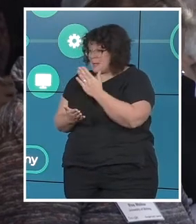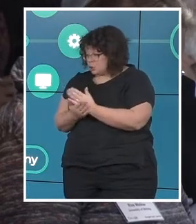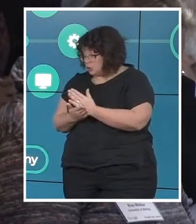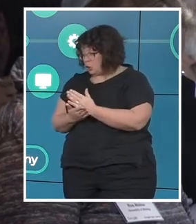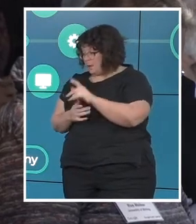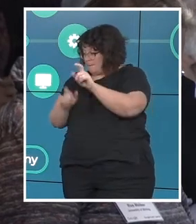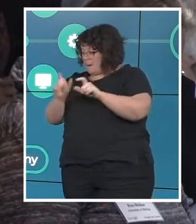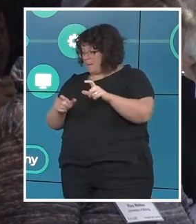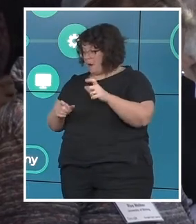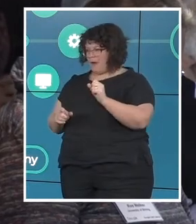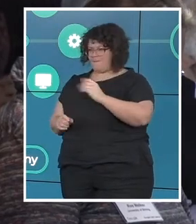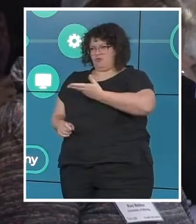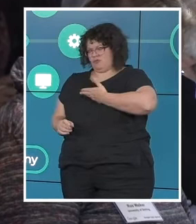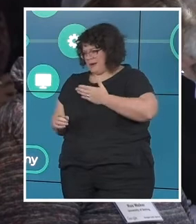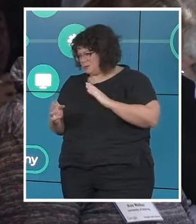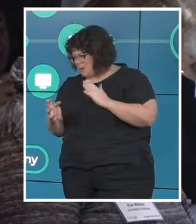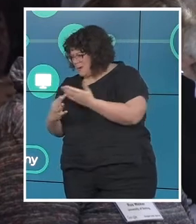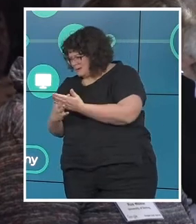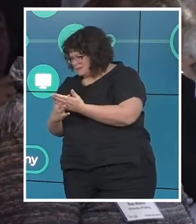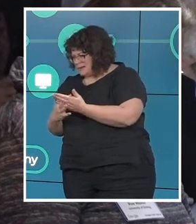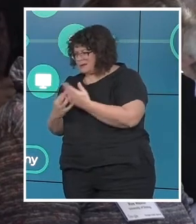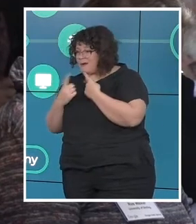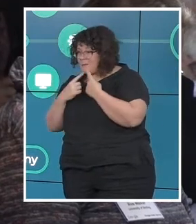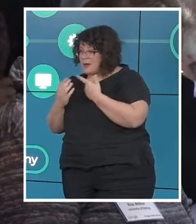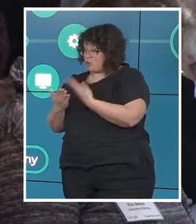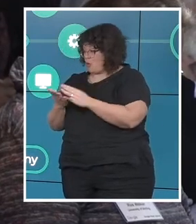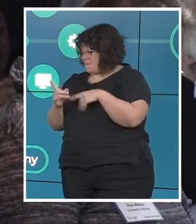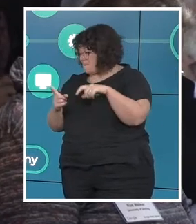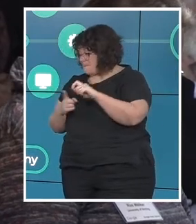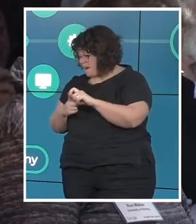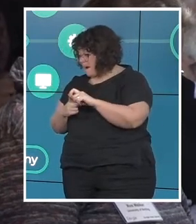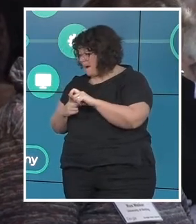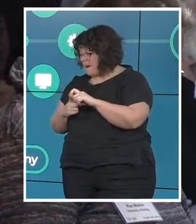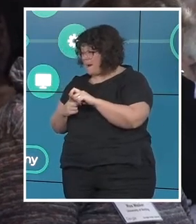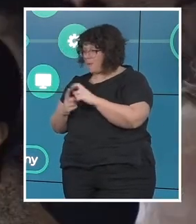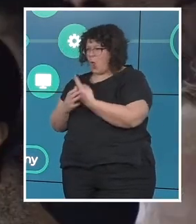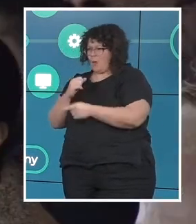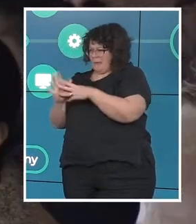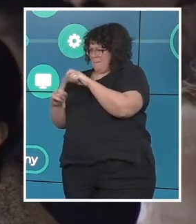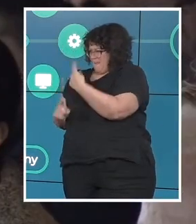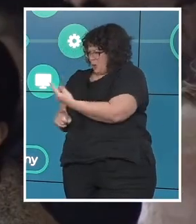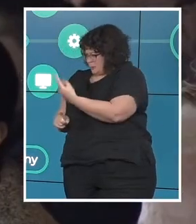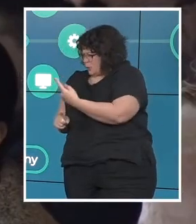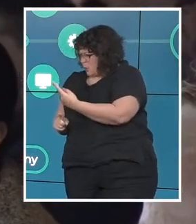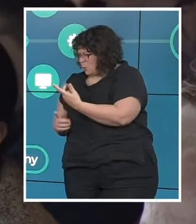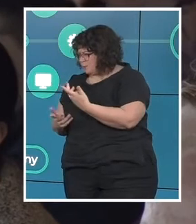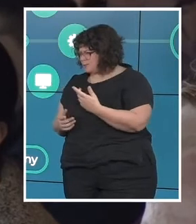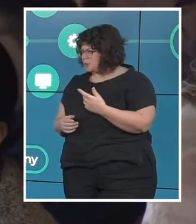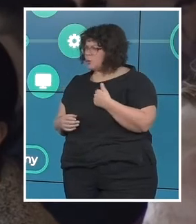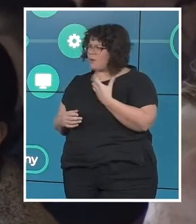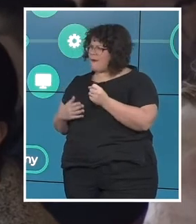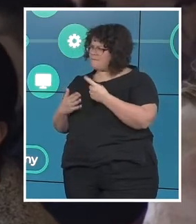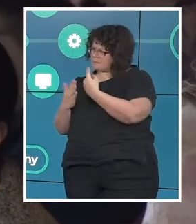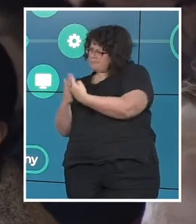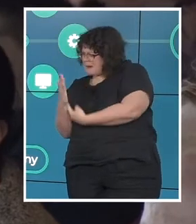around infographics, but it's a continuous area of improvement and discovery as we find it breaks in more and wonderful ways.